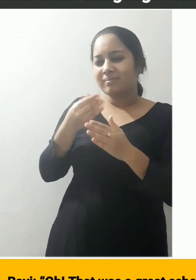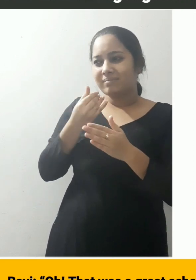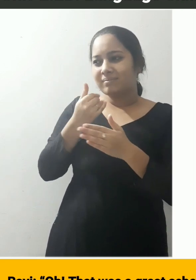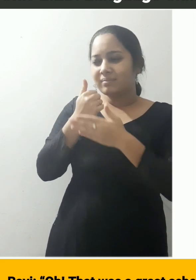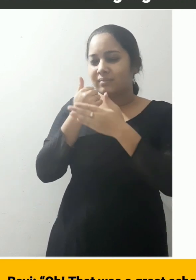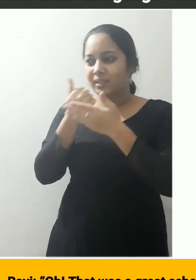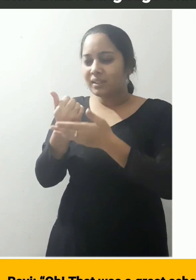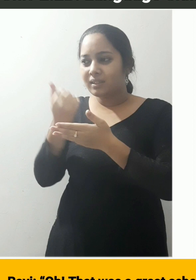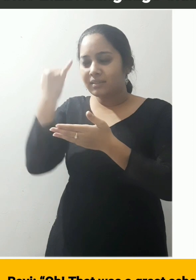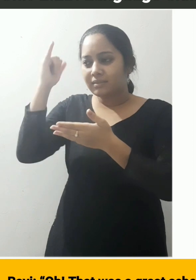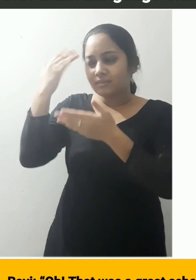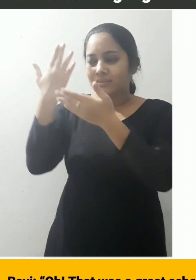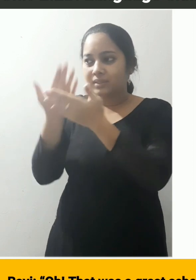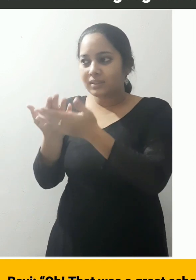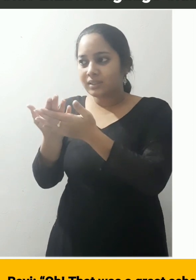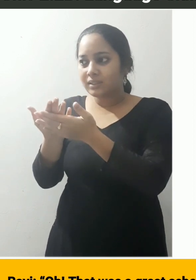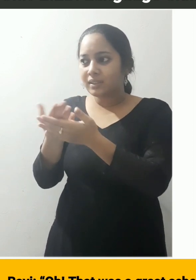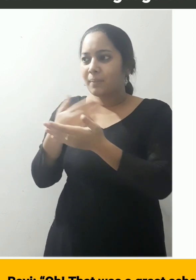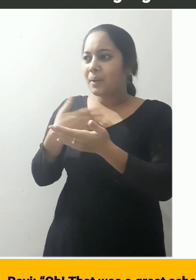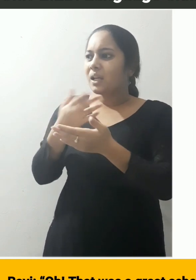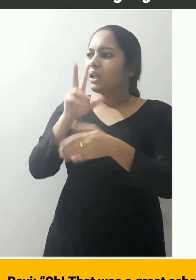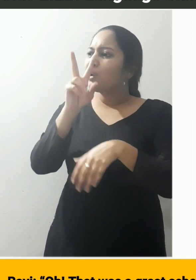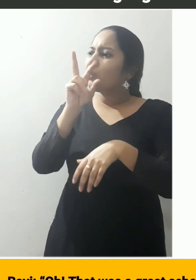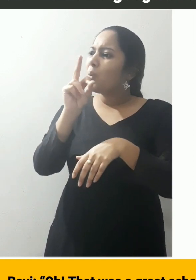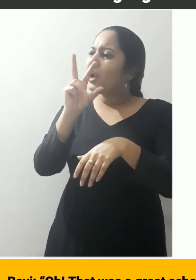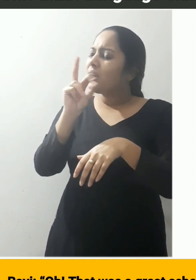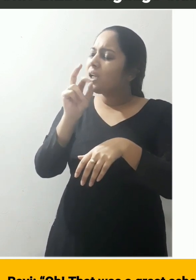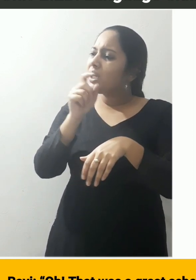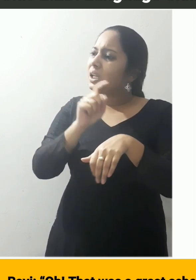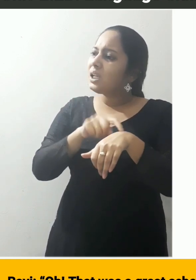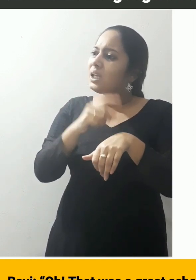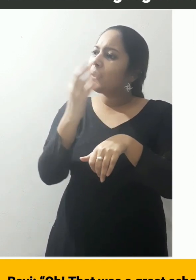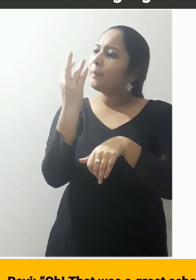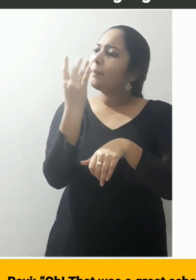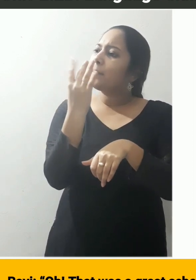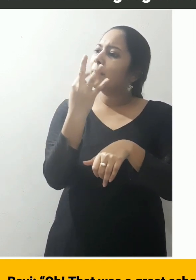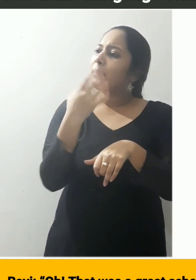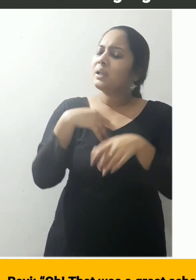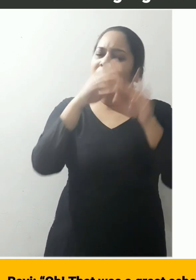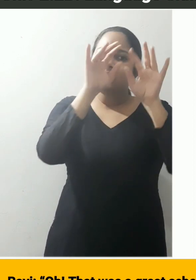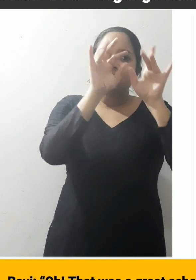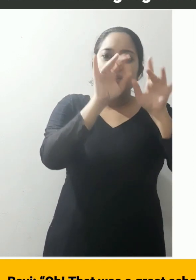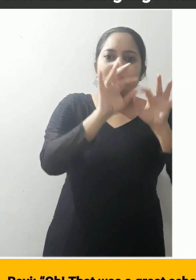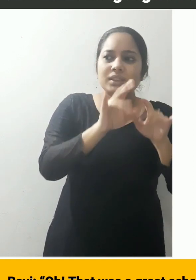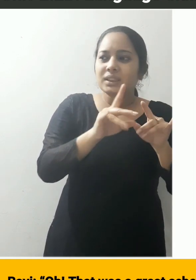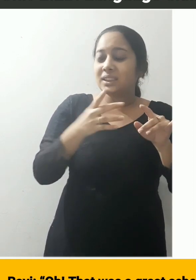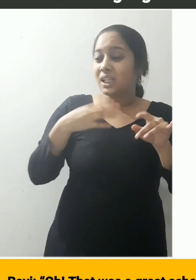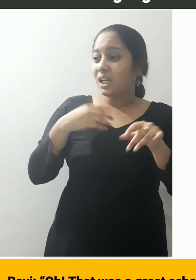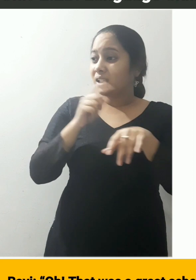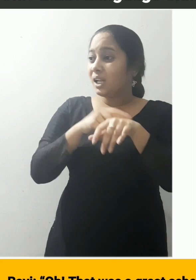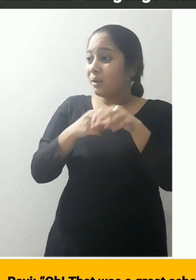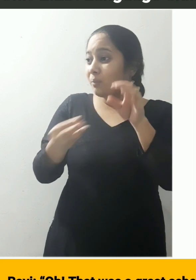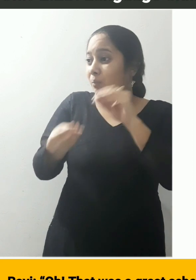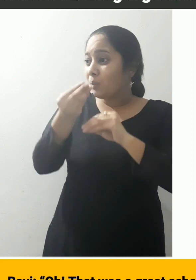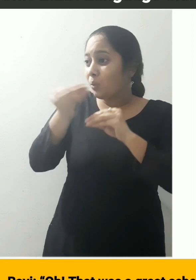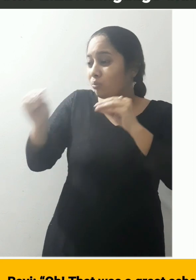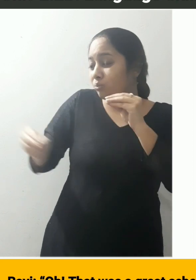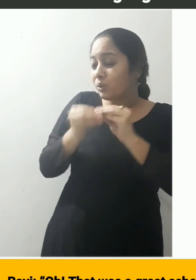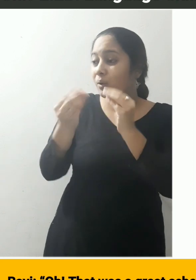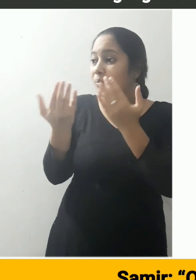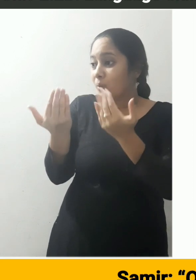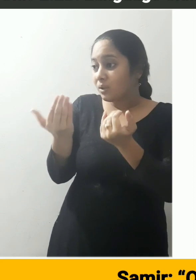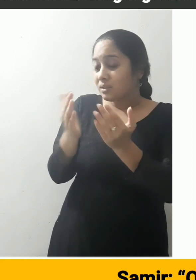I? Well, I get only 20 minutes for making my entries. Could we make some more time for that,